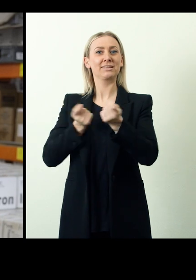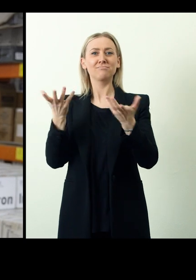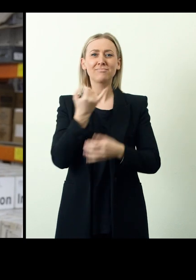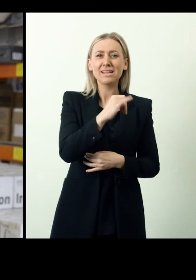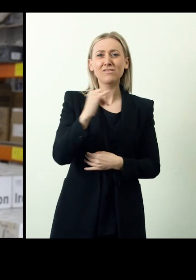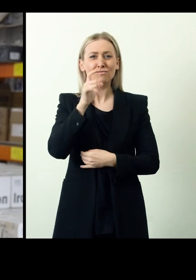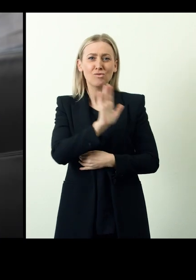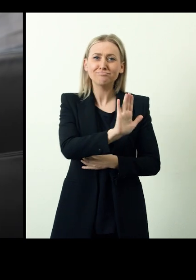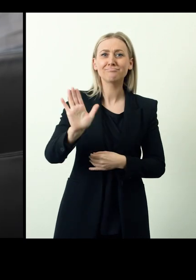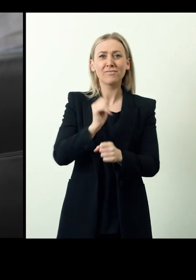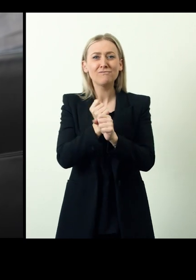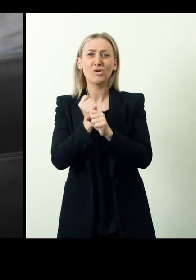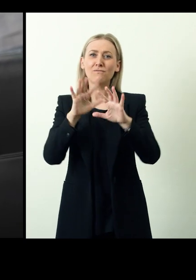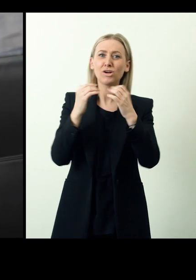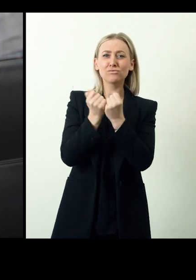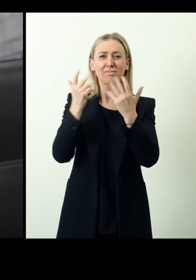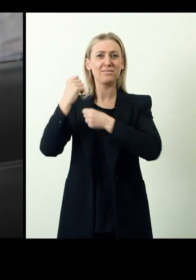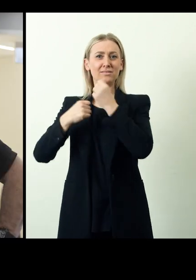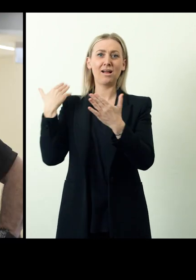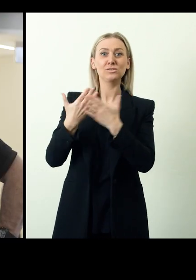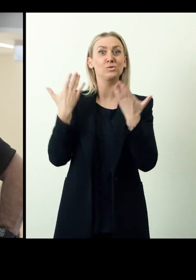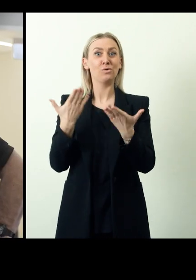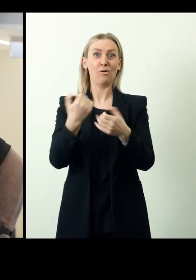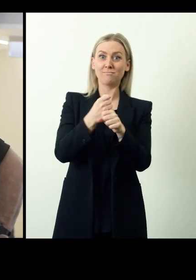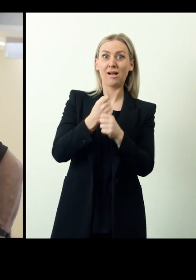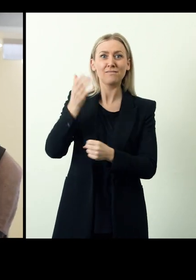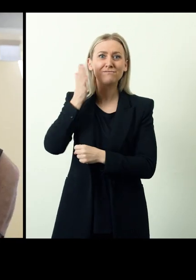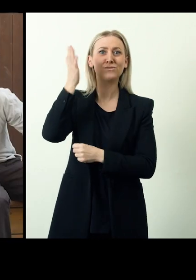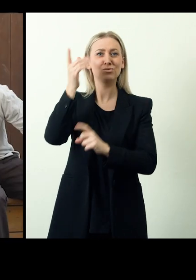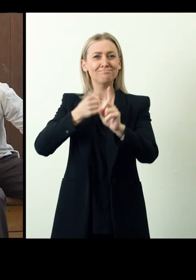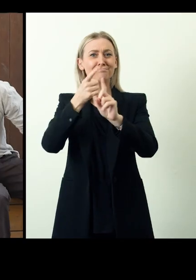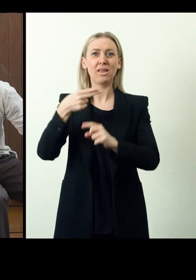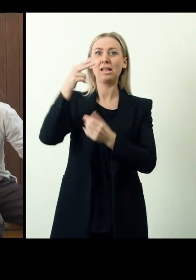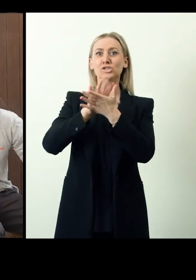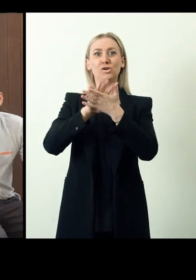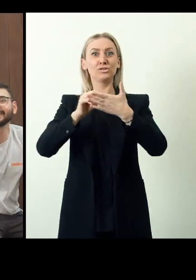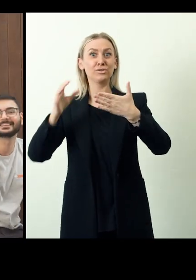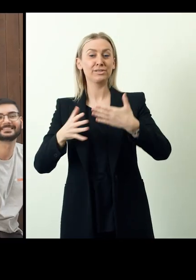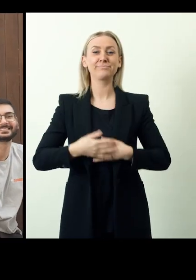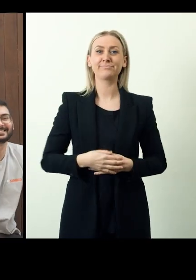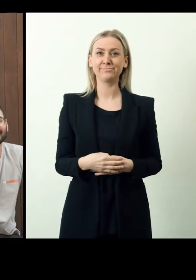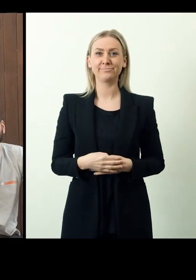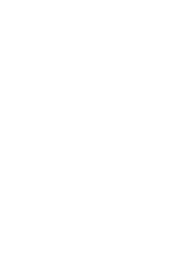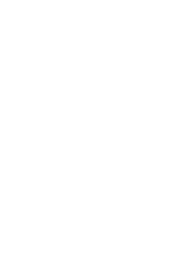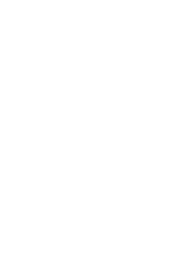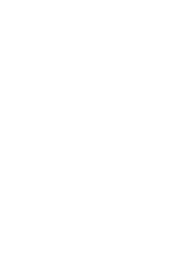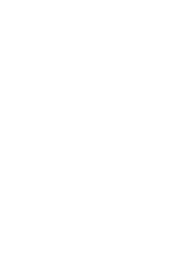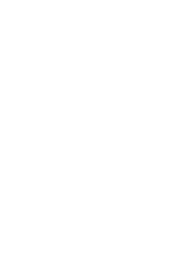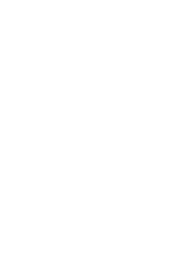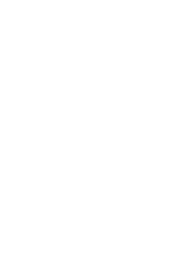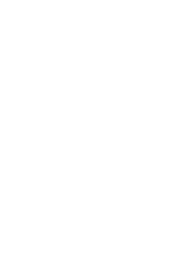aimed at individuals who have been working in sheltered workshops for many years, while Creating a Future is aimed at high school students.